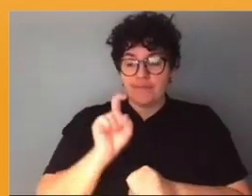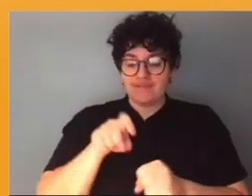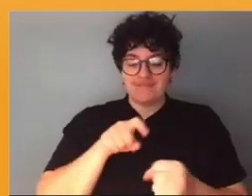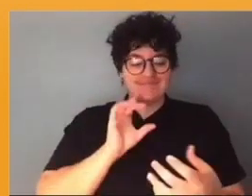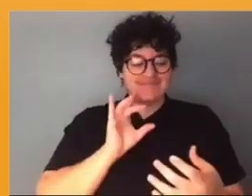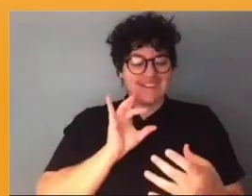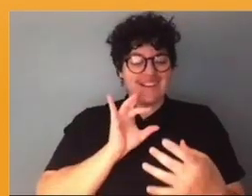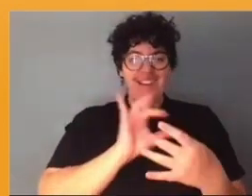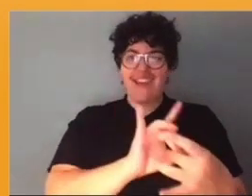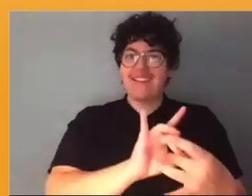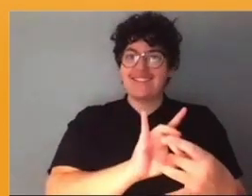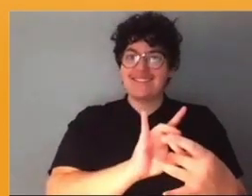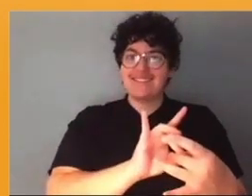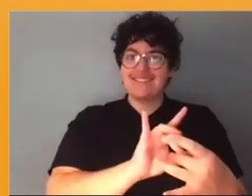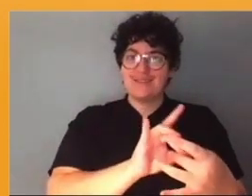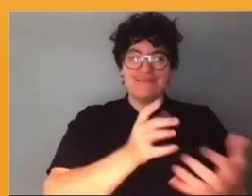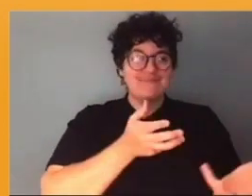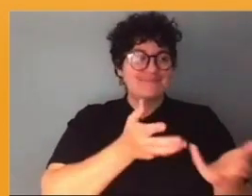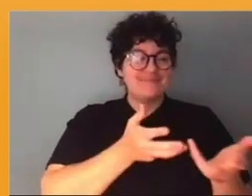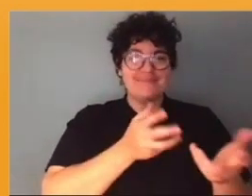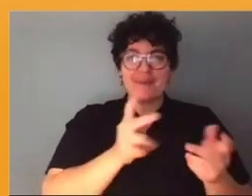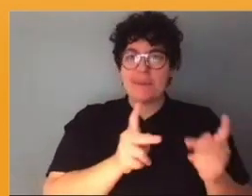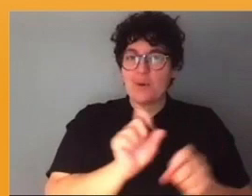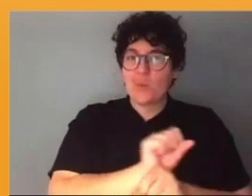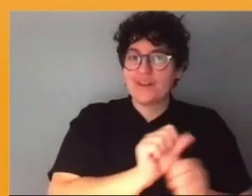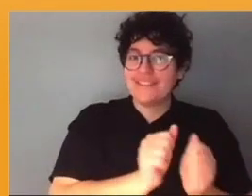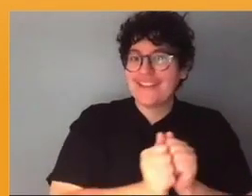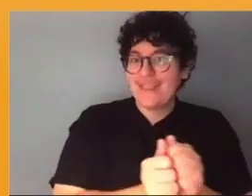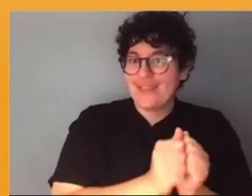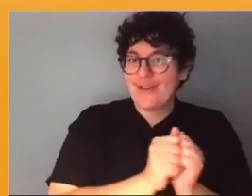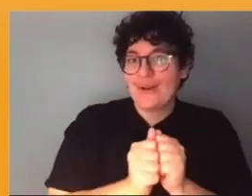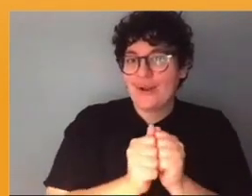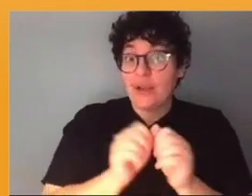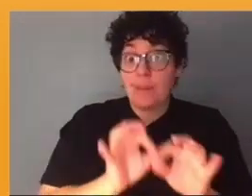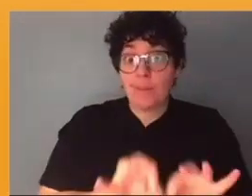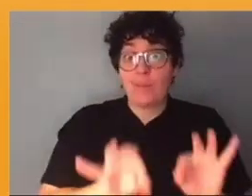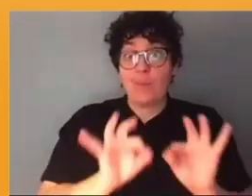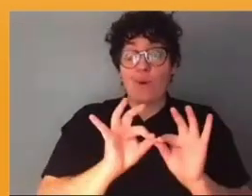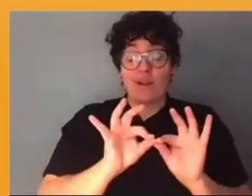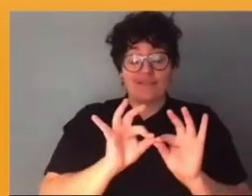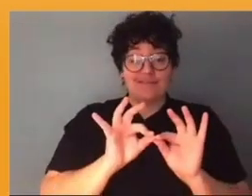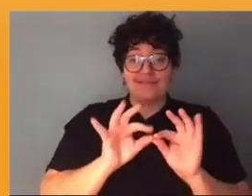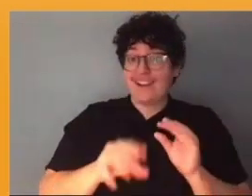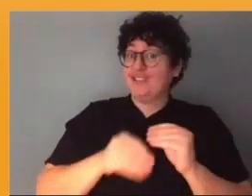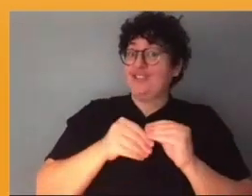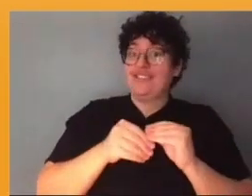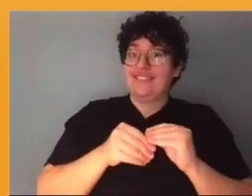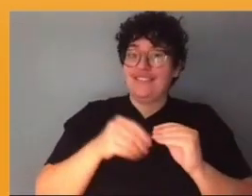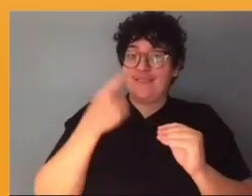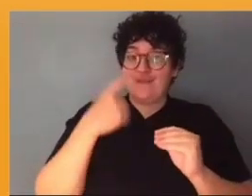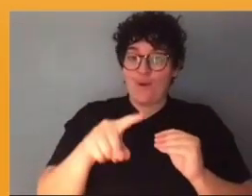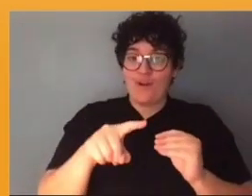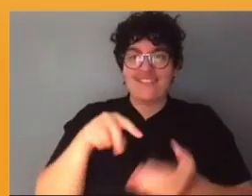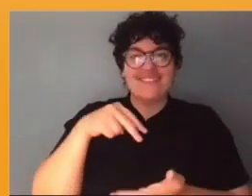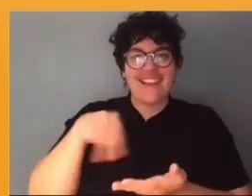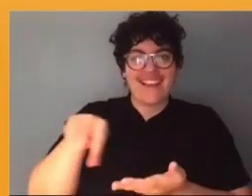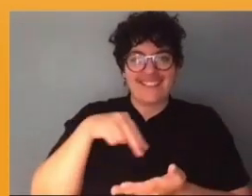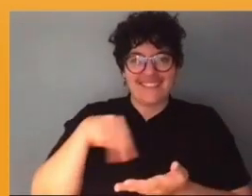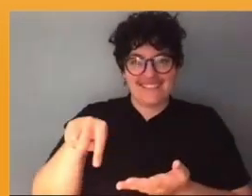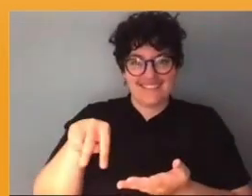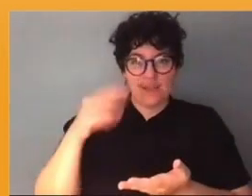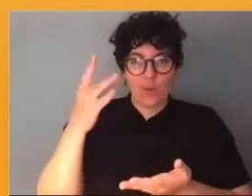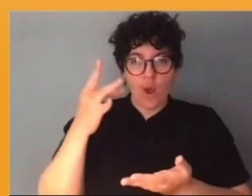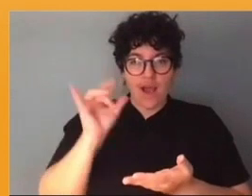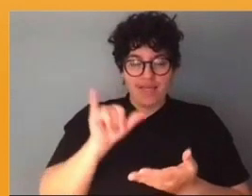you're working with. And it's especially important, I feel, in dance, because that connection builds motion.